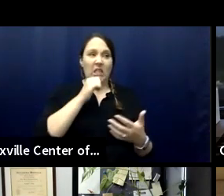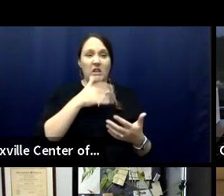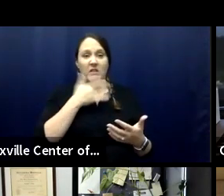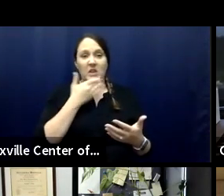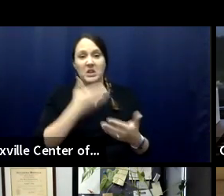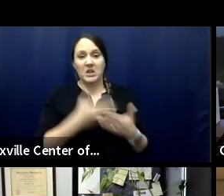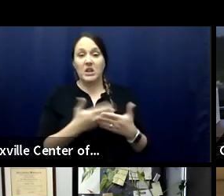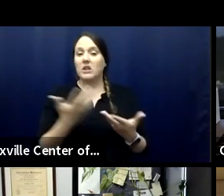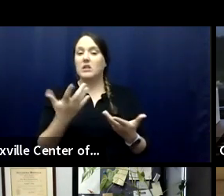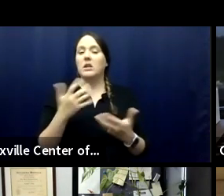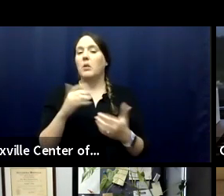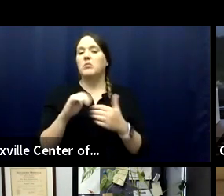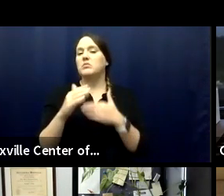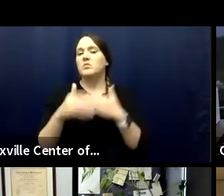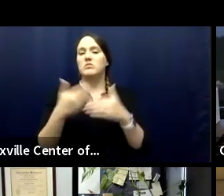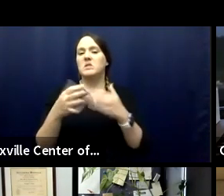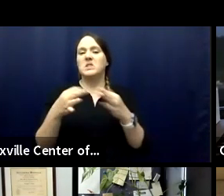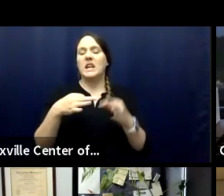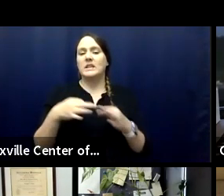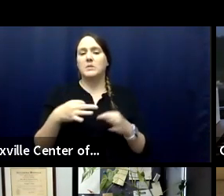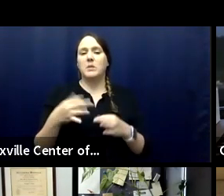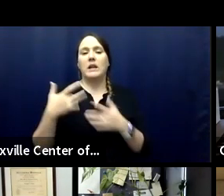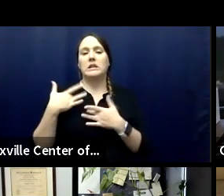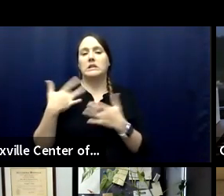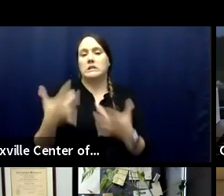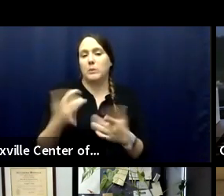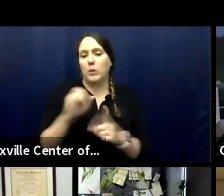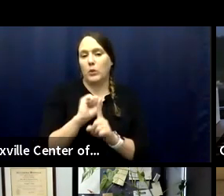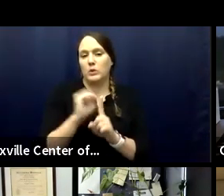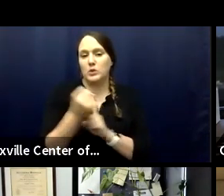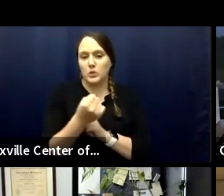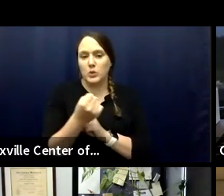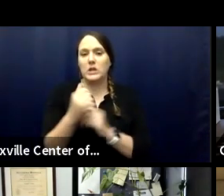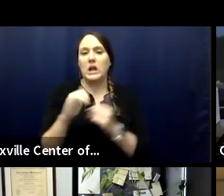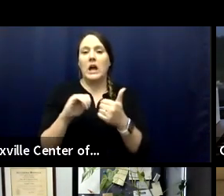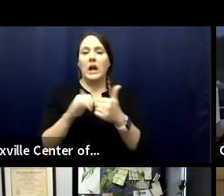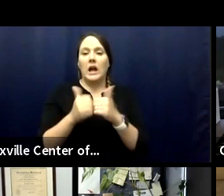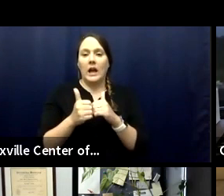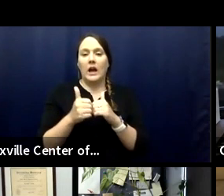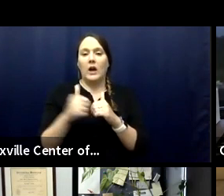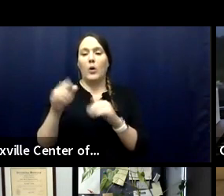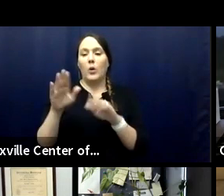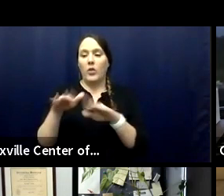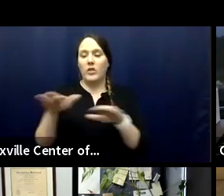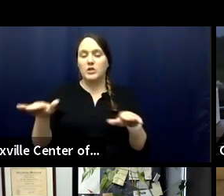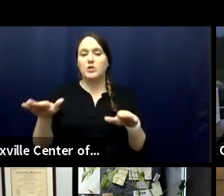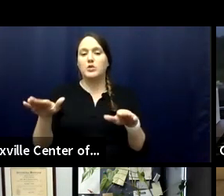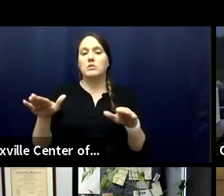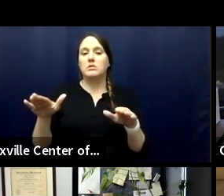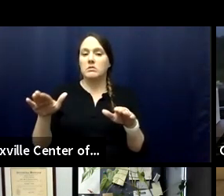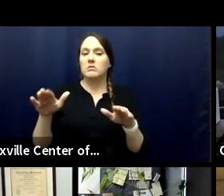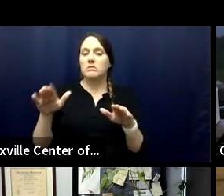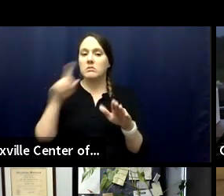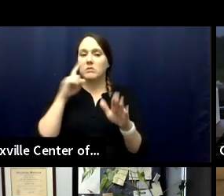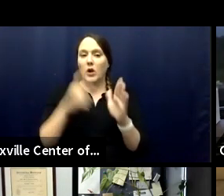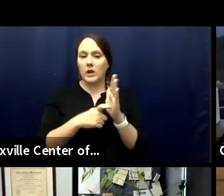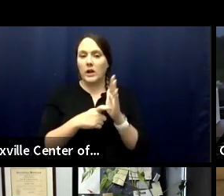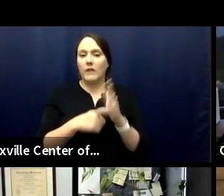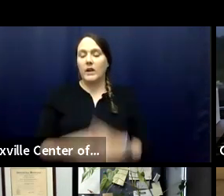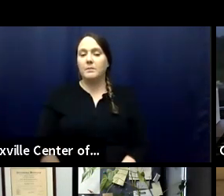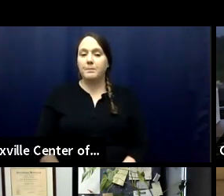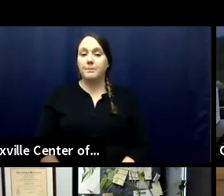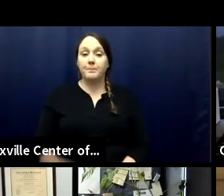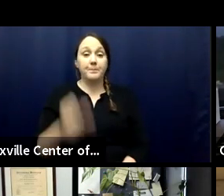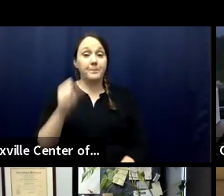us through kind of a typical scenario of how these children are identified.